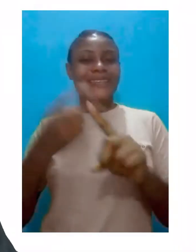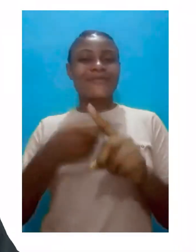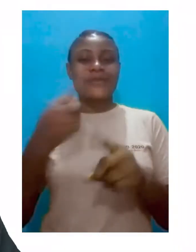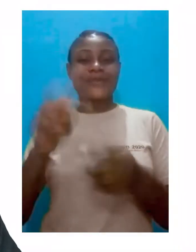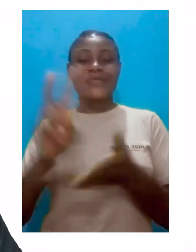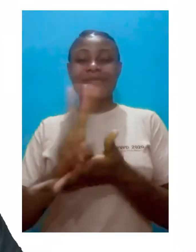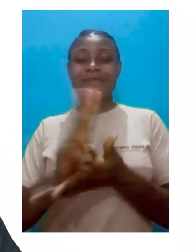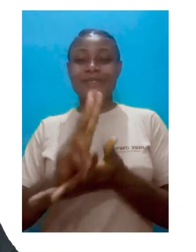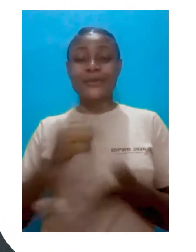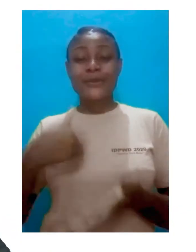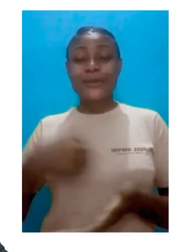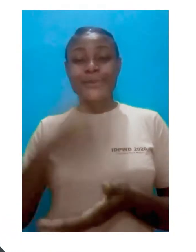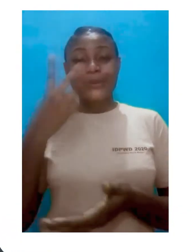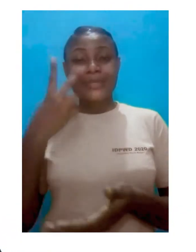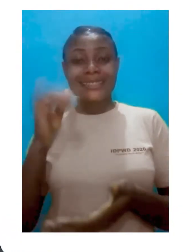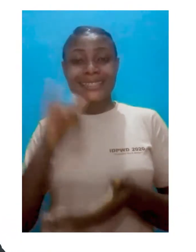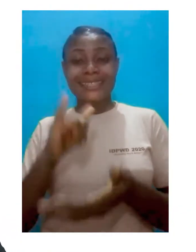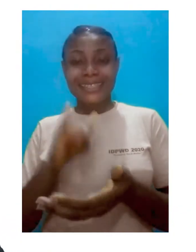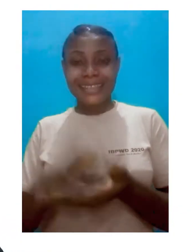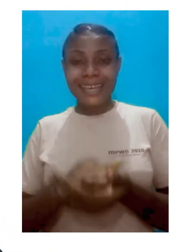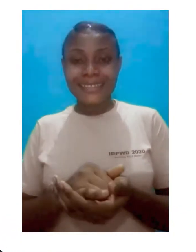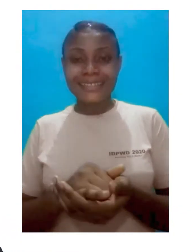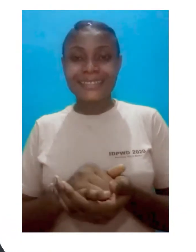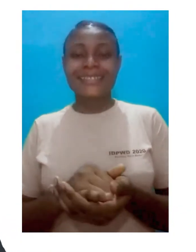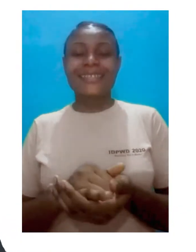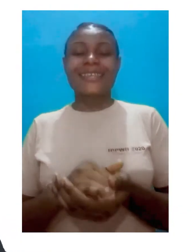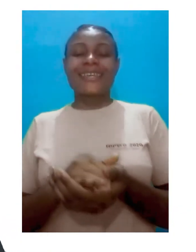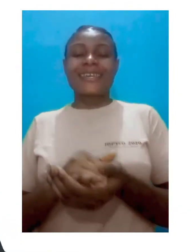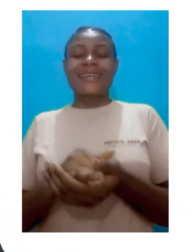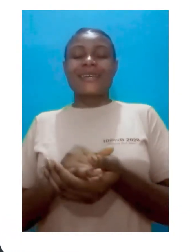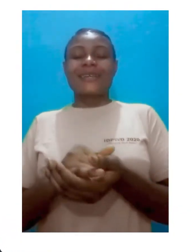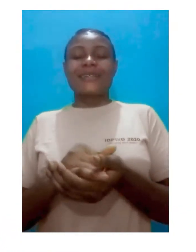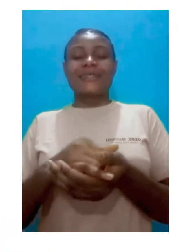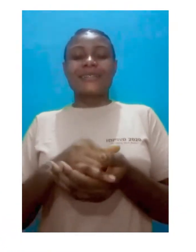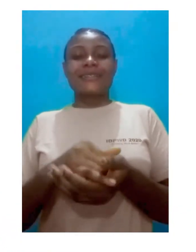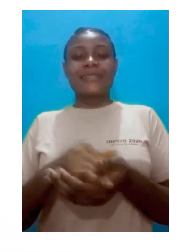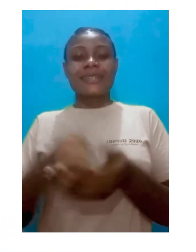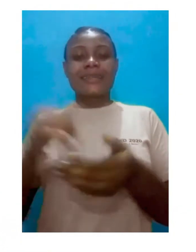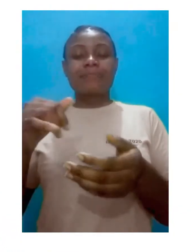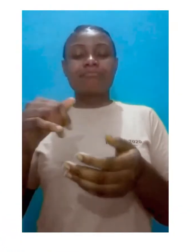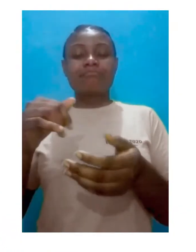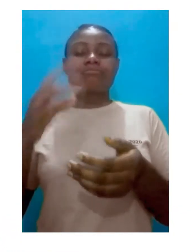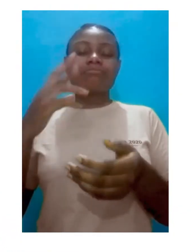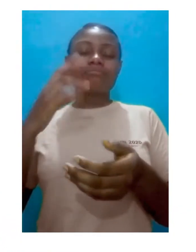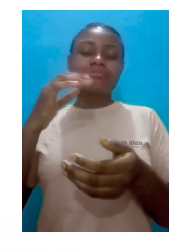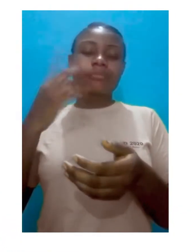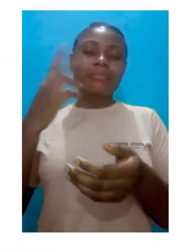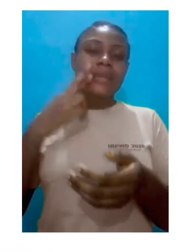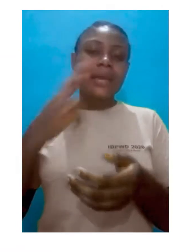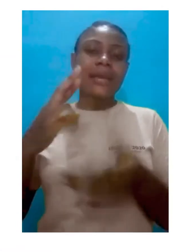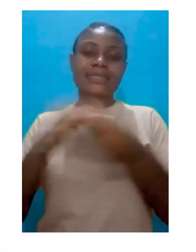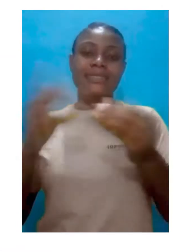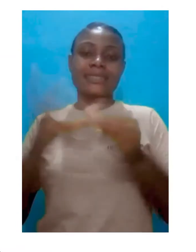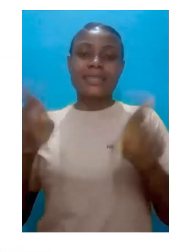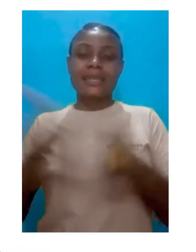Okay, from the video, we can deduce the following as paraphrased by